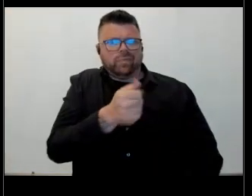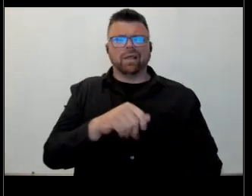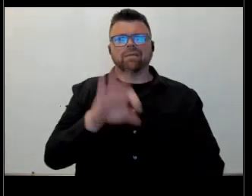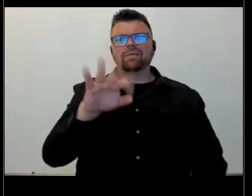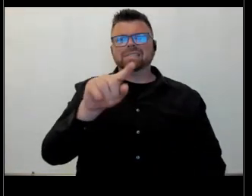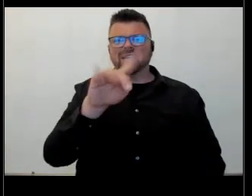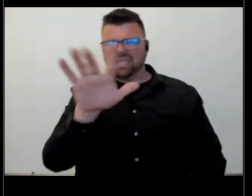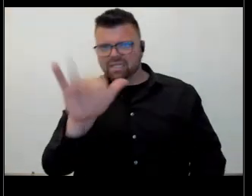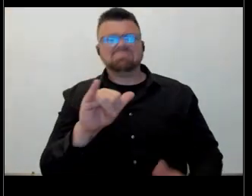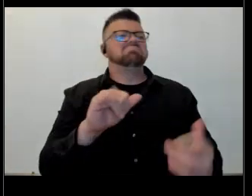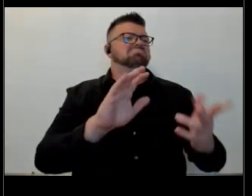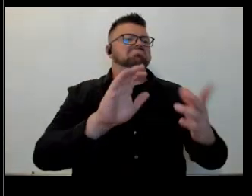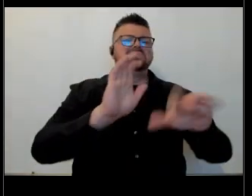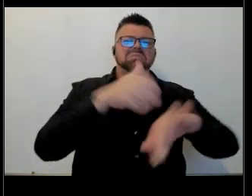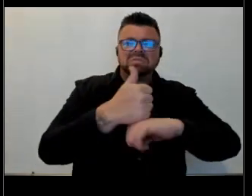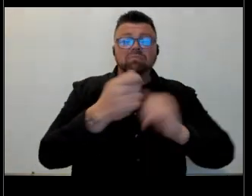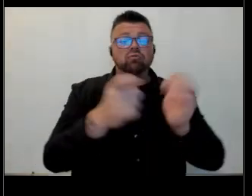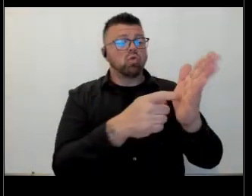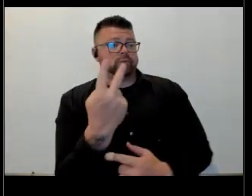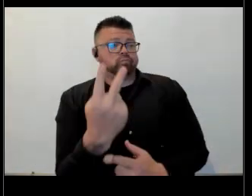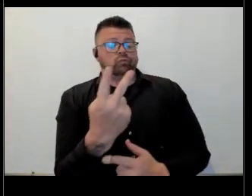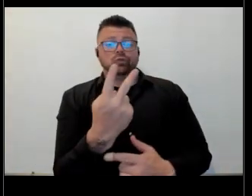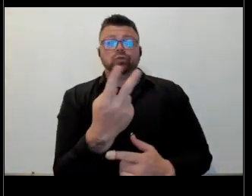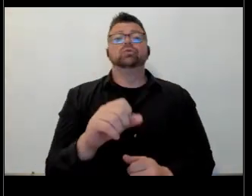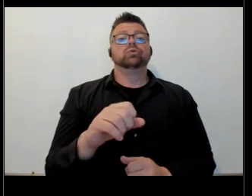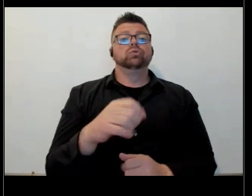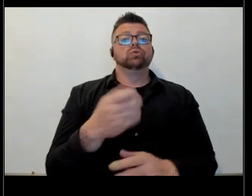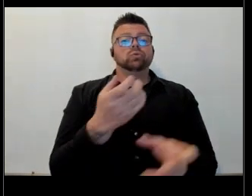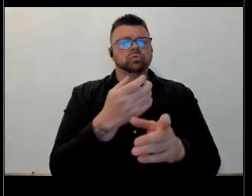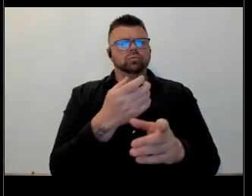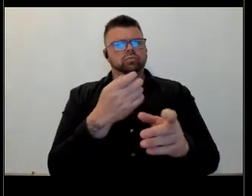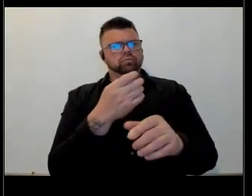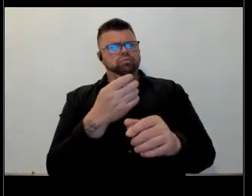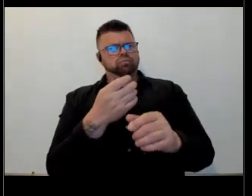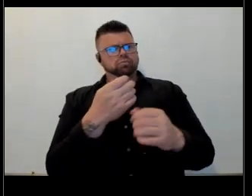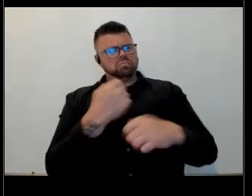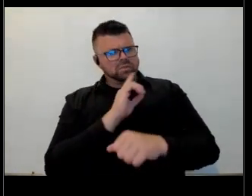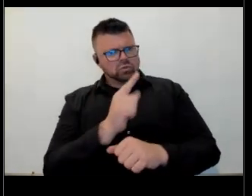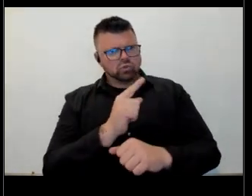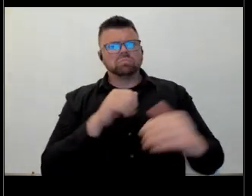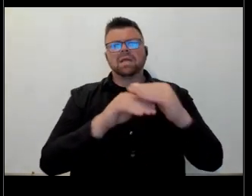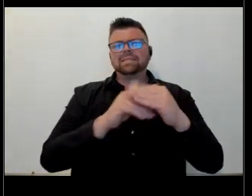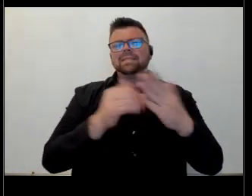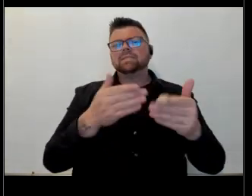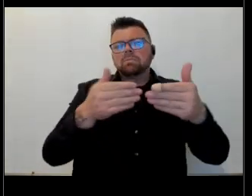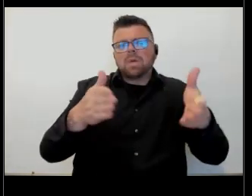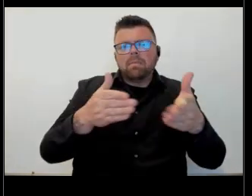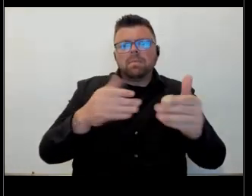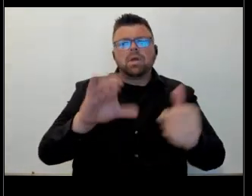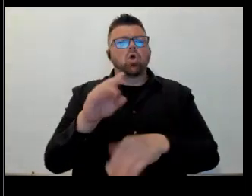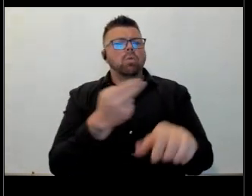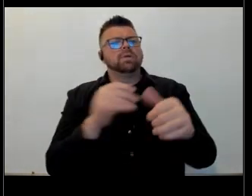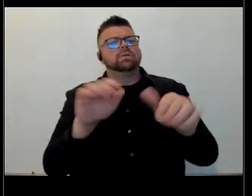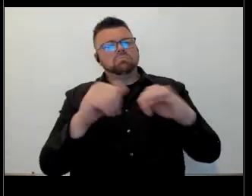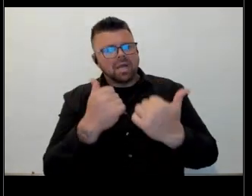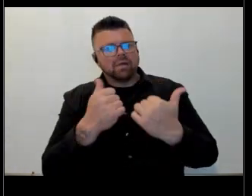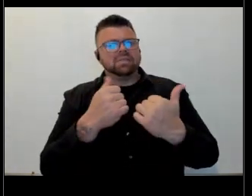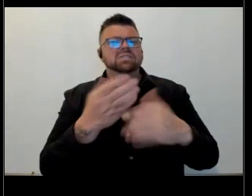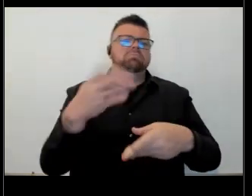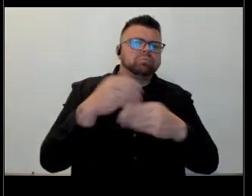Requirement 2 safeguards access to public and common areas inside FHA